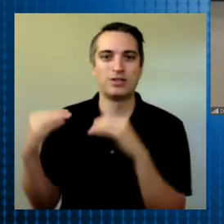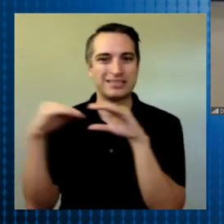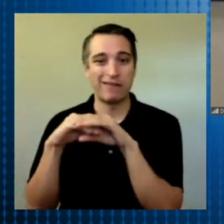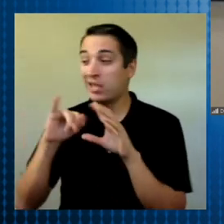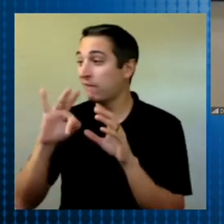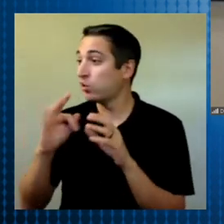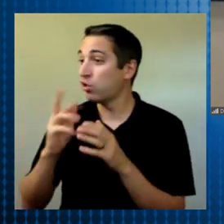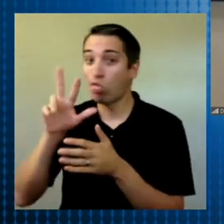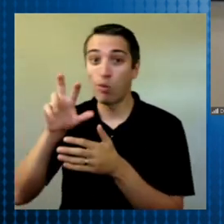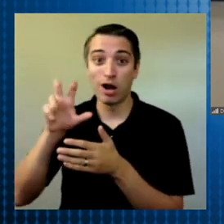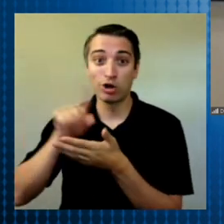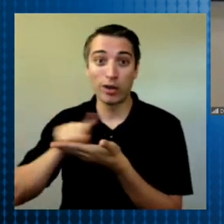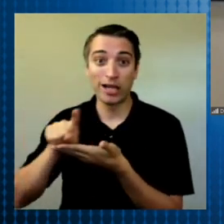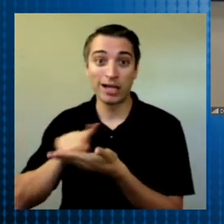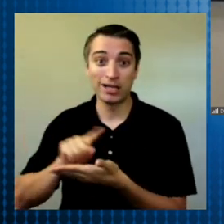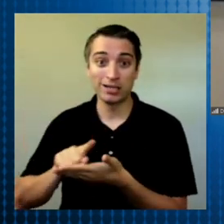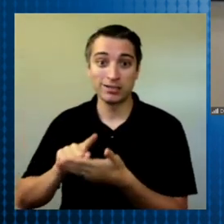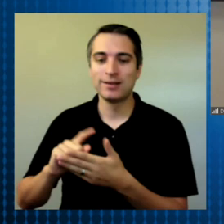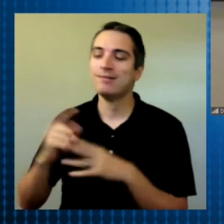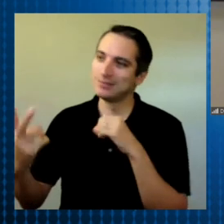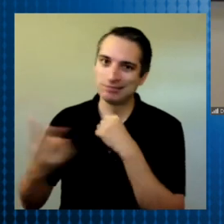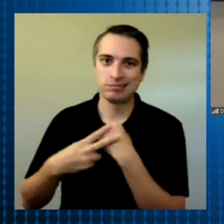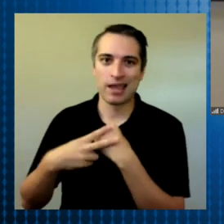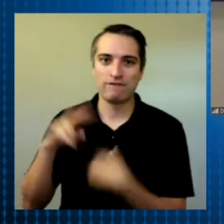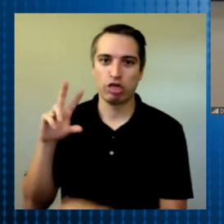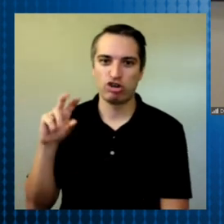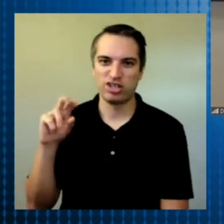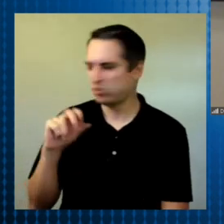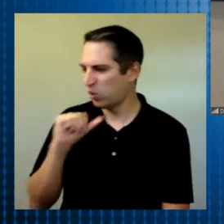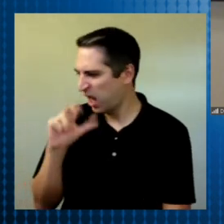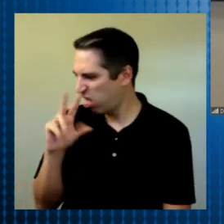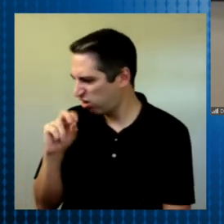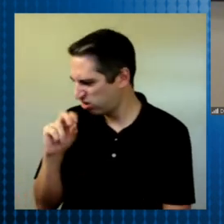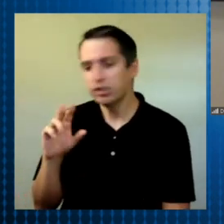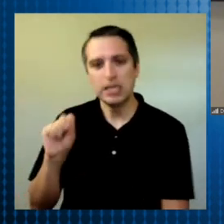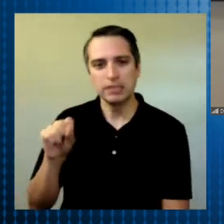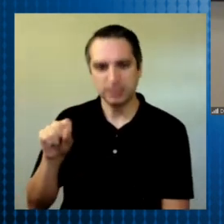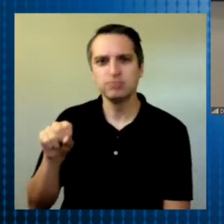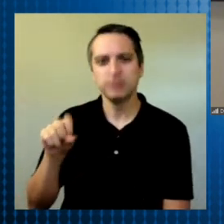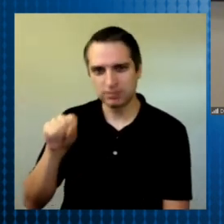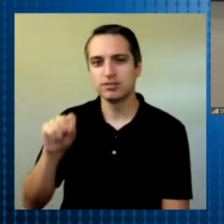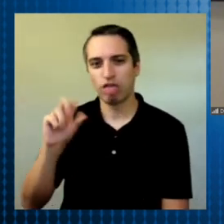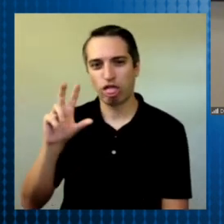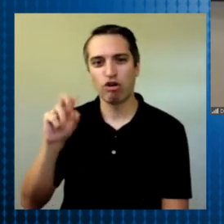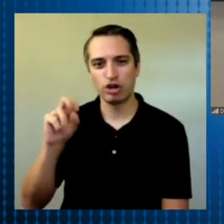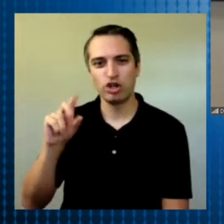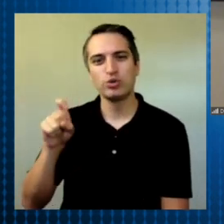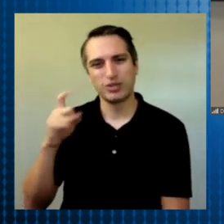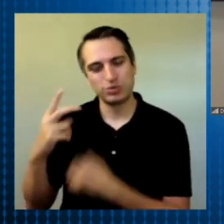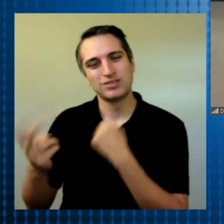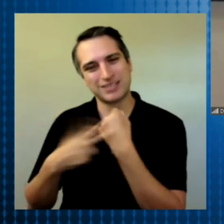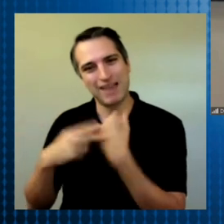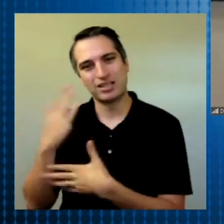$300 a week, y'all say 30. No, not 30. $300. Yeah, 30. You got to save some money.